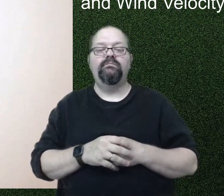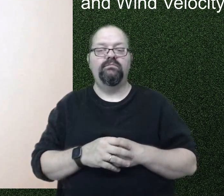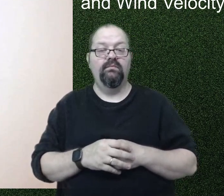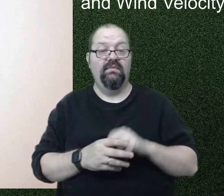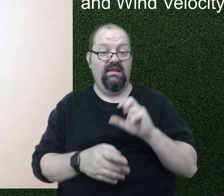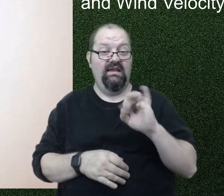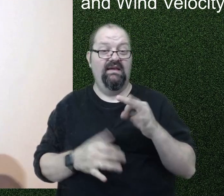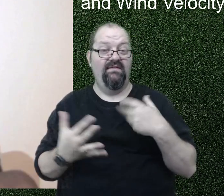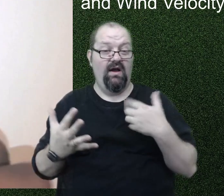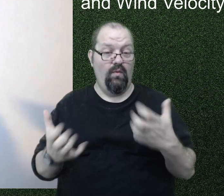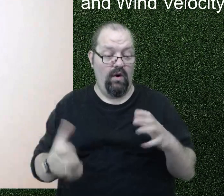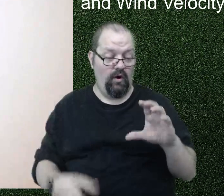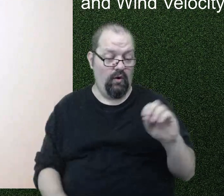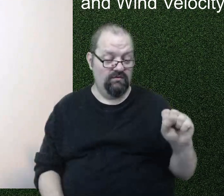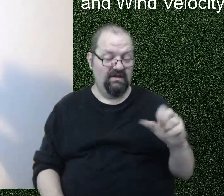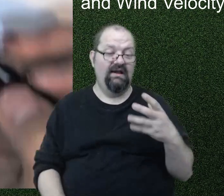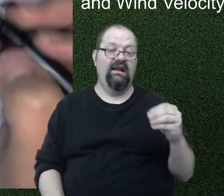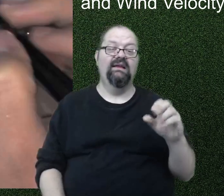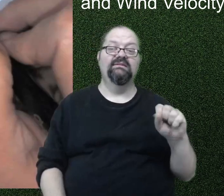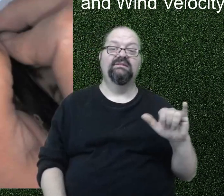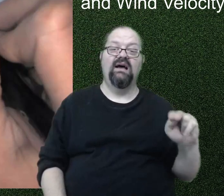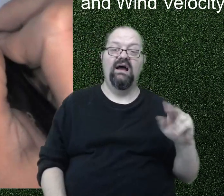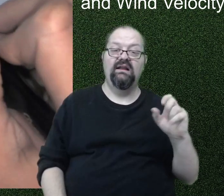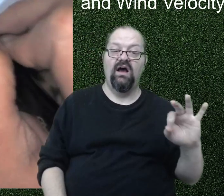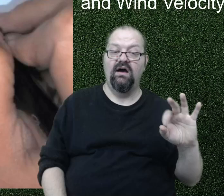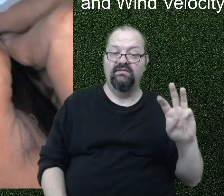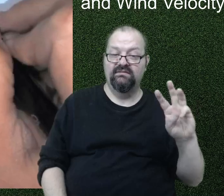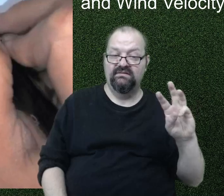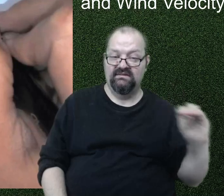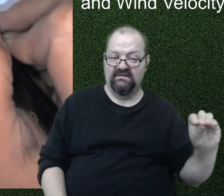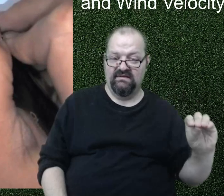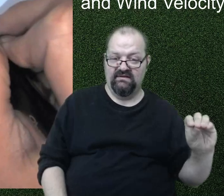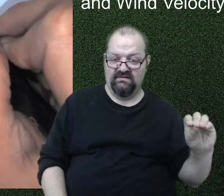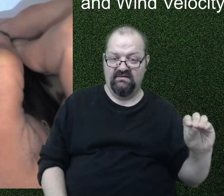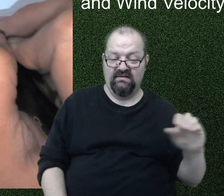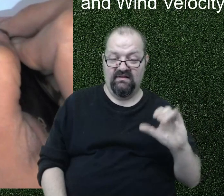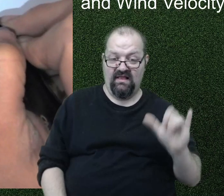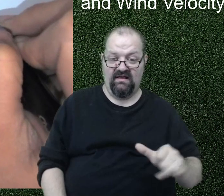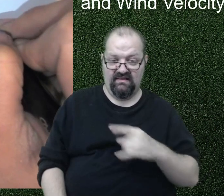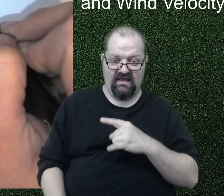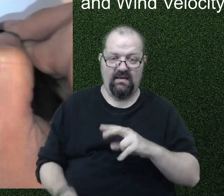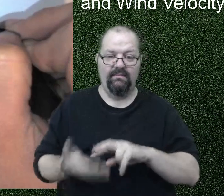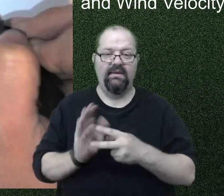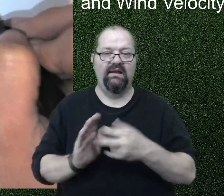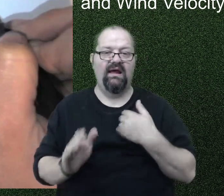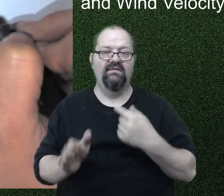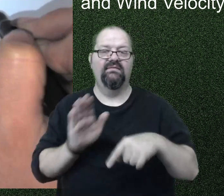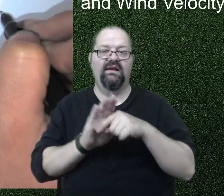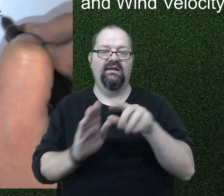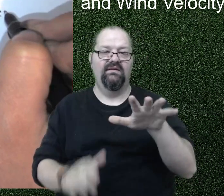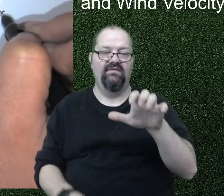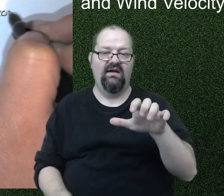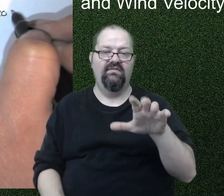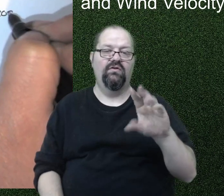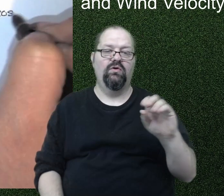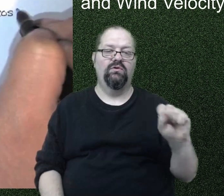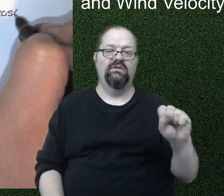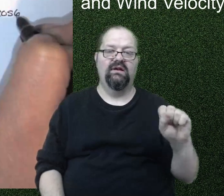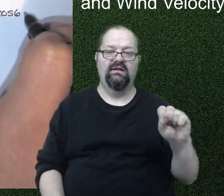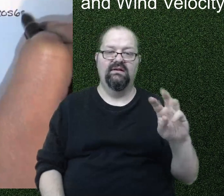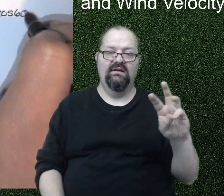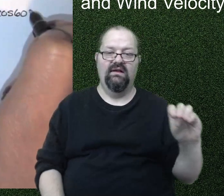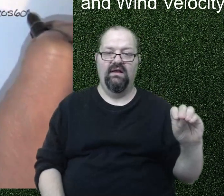want cosine and sine of 60, which is what I need over here, I've got negative 500 cosine of 60